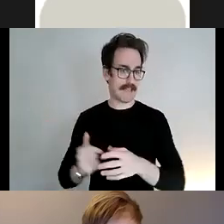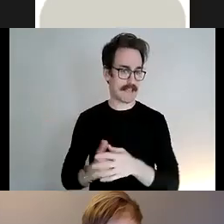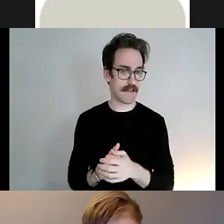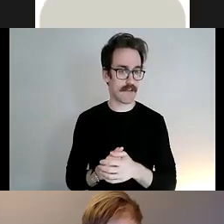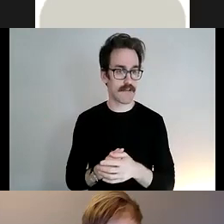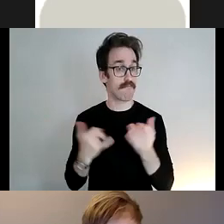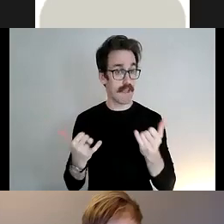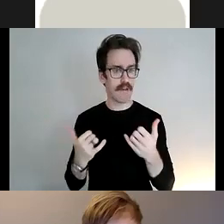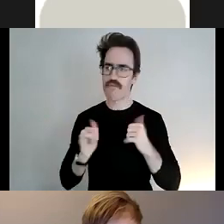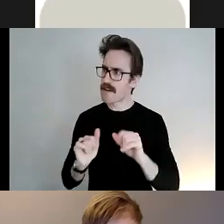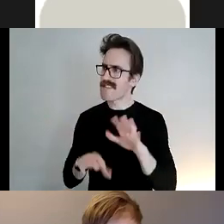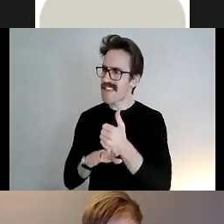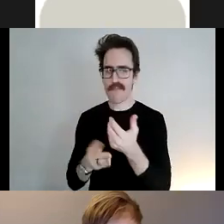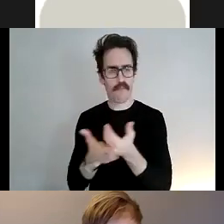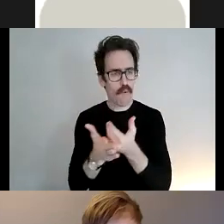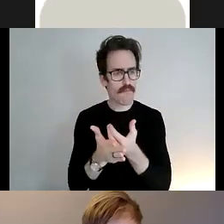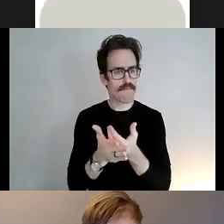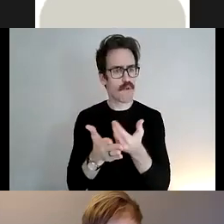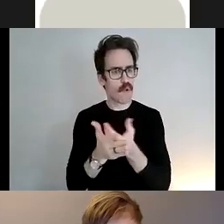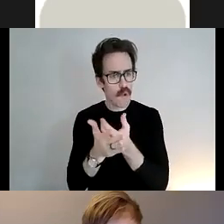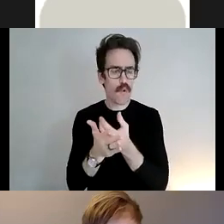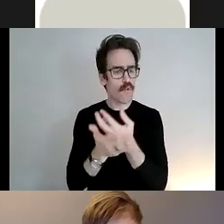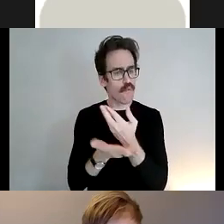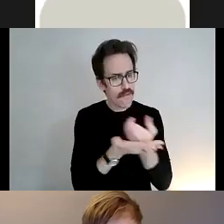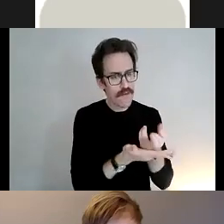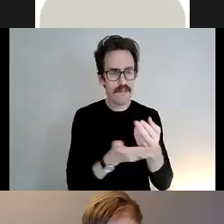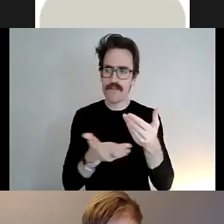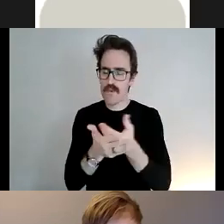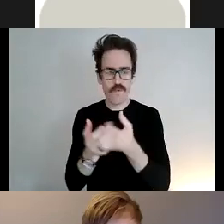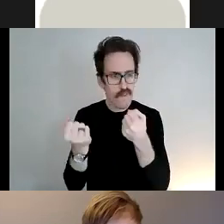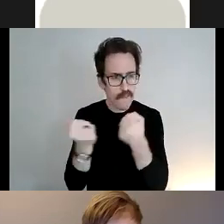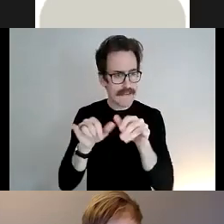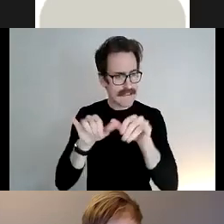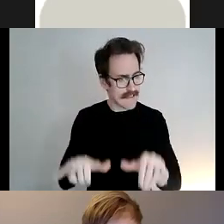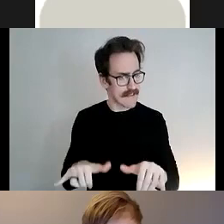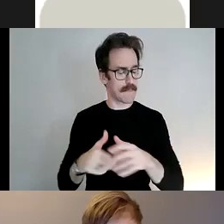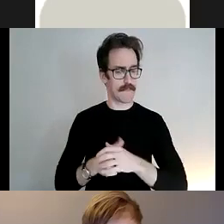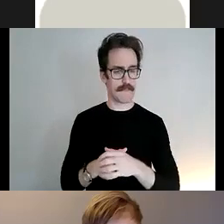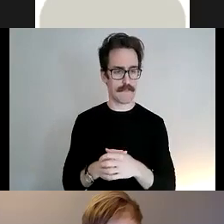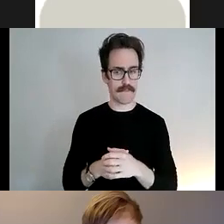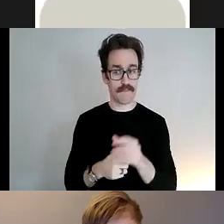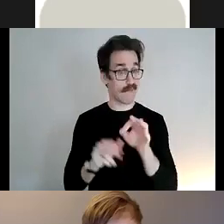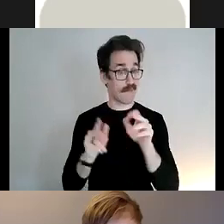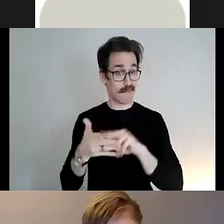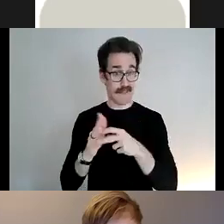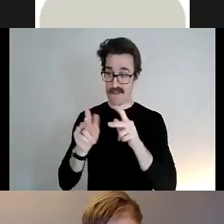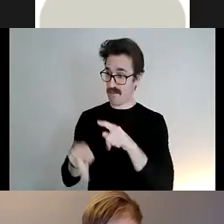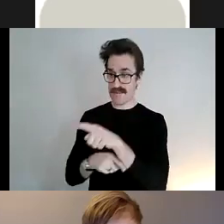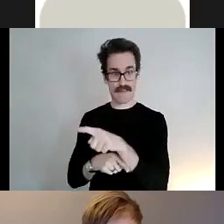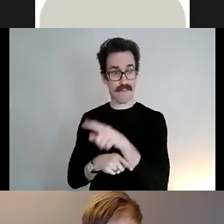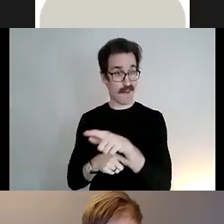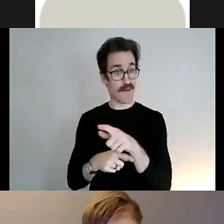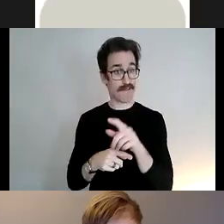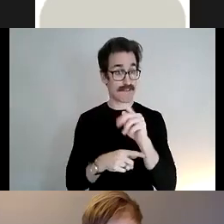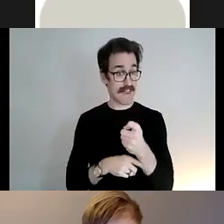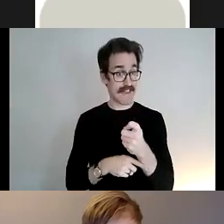place to help them figure out what those resources are may be important. If it means if they haven't done their income taxes because they